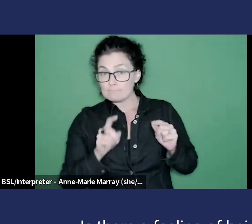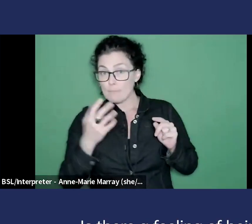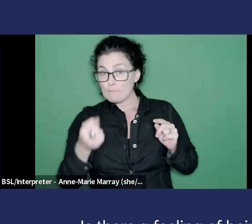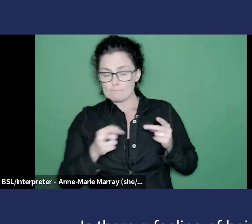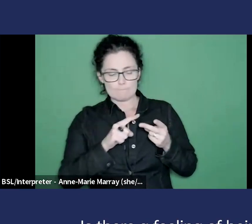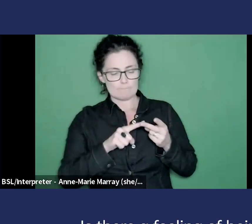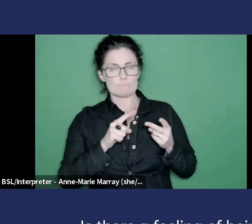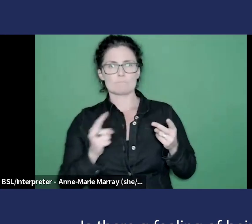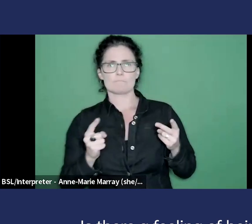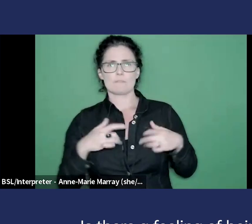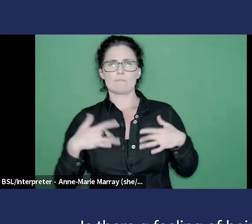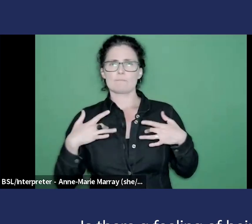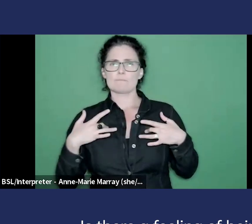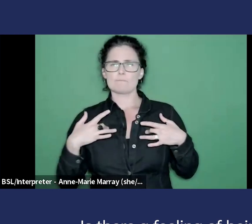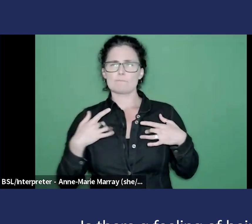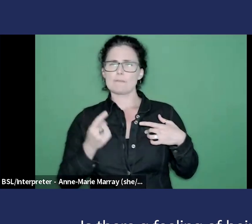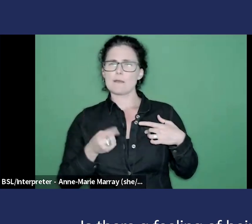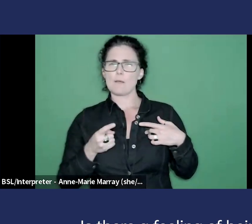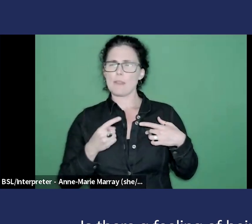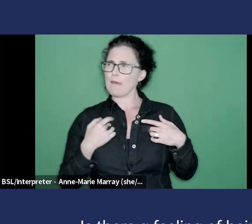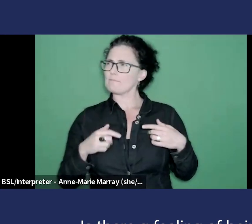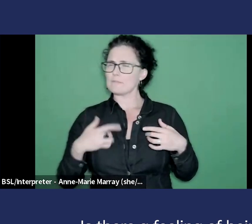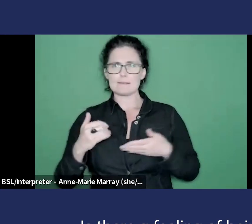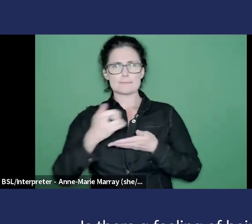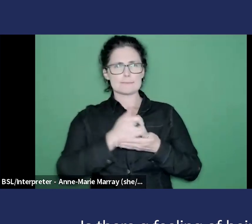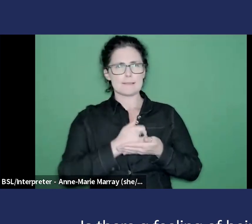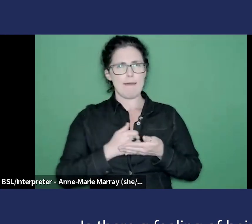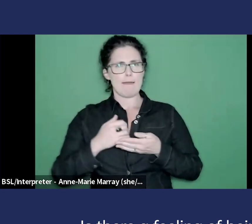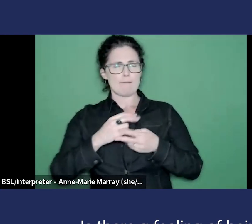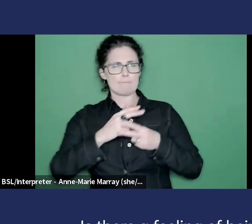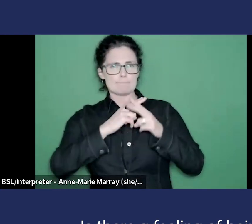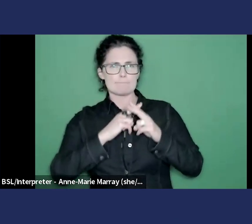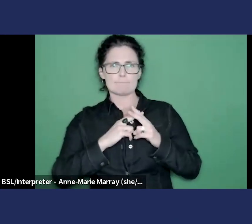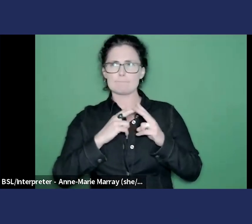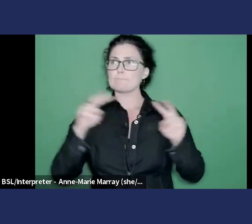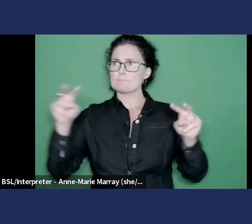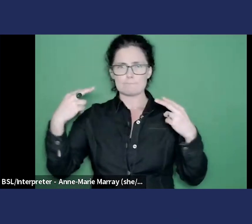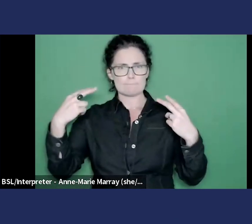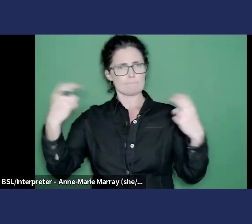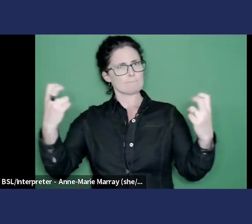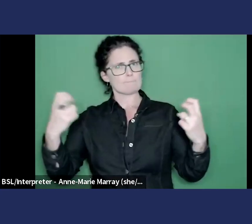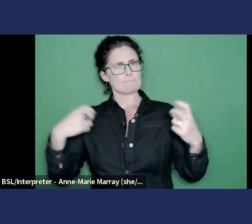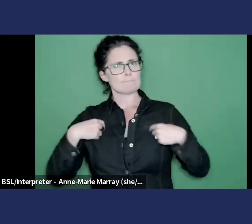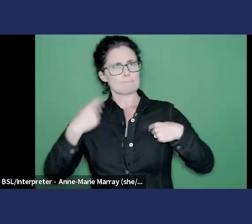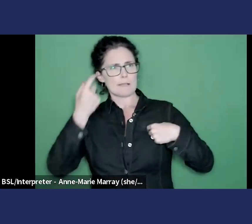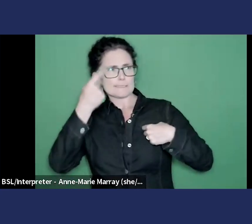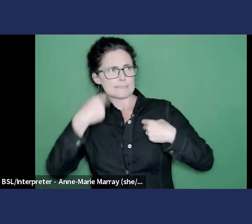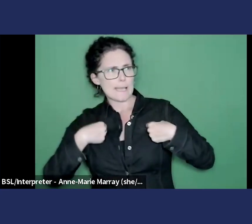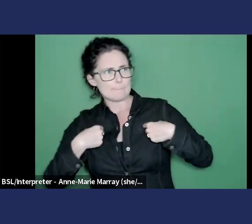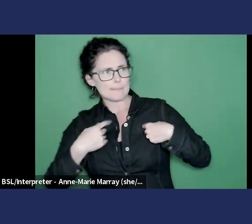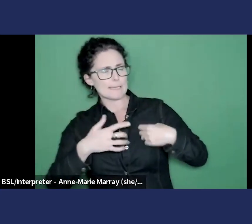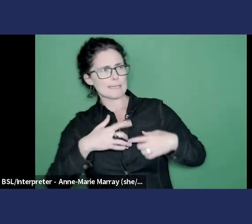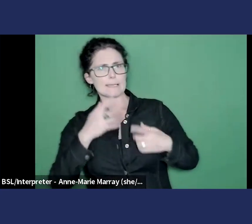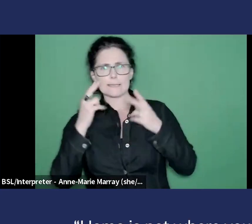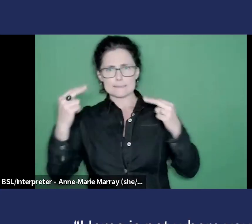is there a feeling of being cared about, protected, safe, secure, heard, seen, understood? There's a lovely quote by